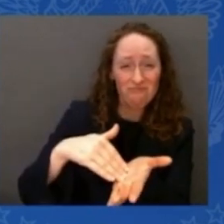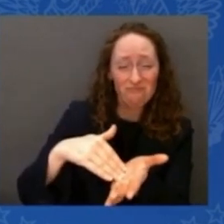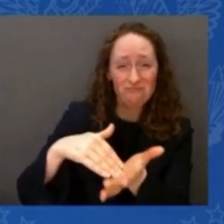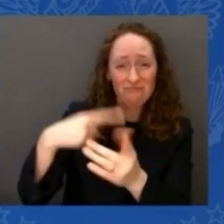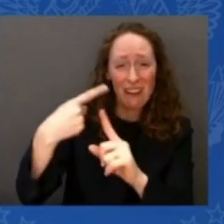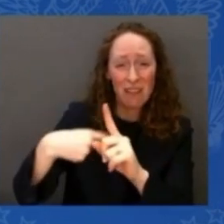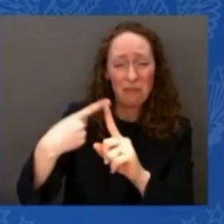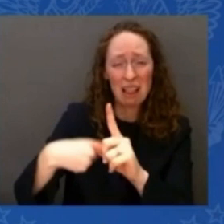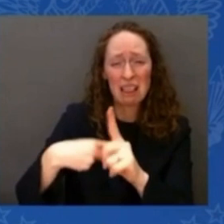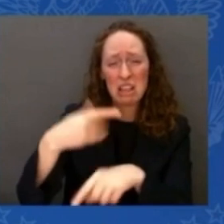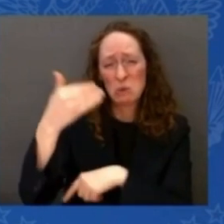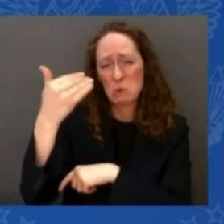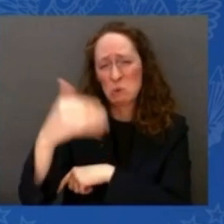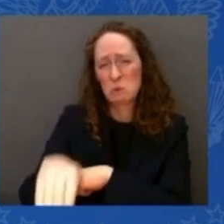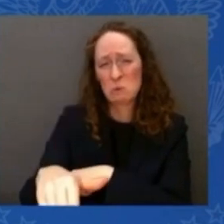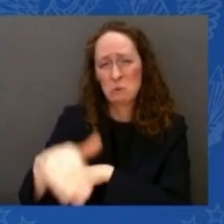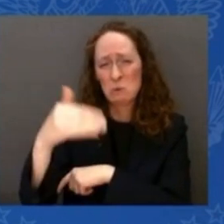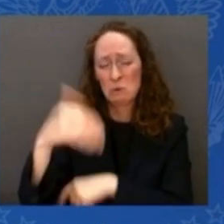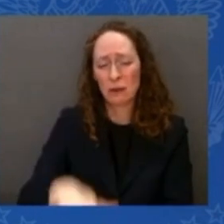MAGA Republicans in Congress